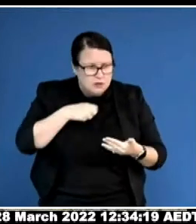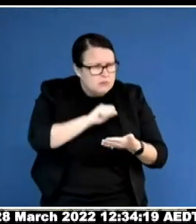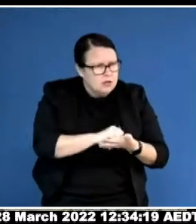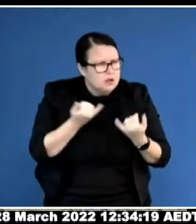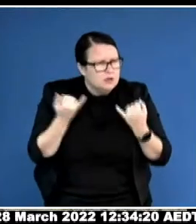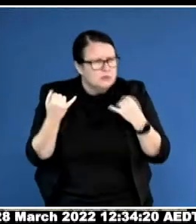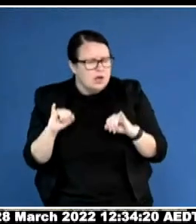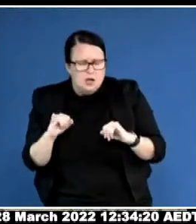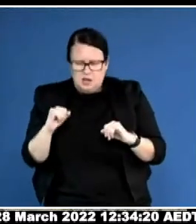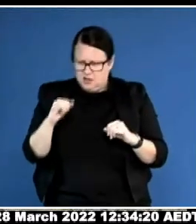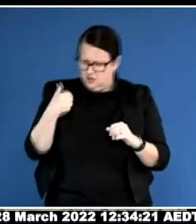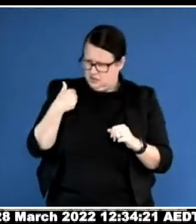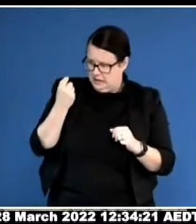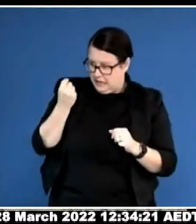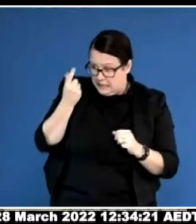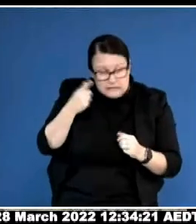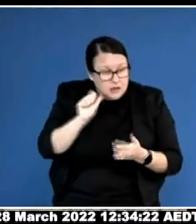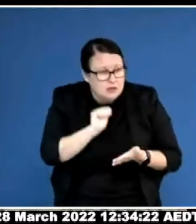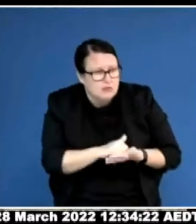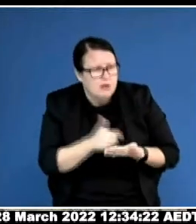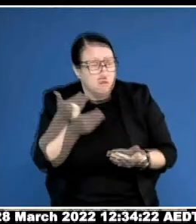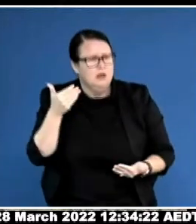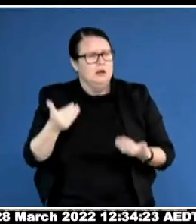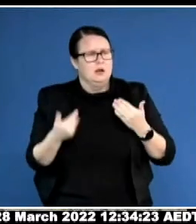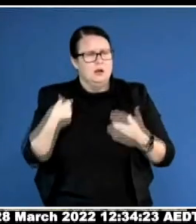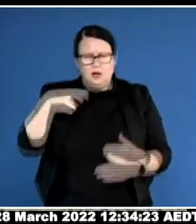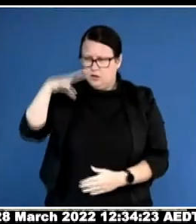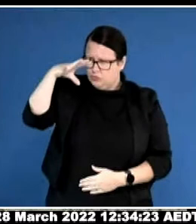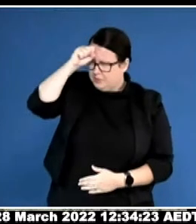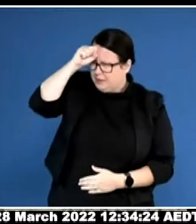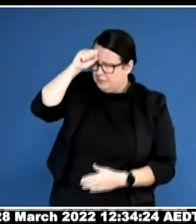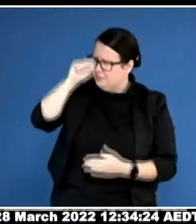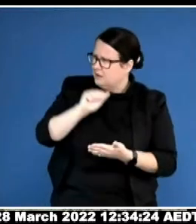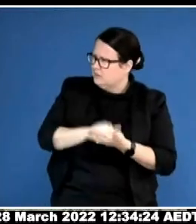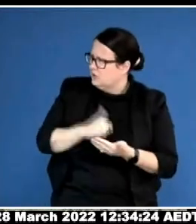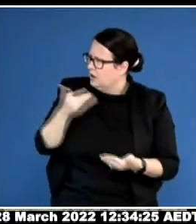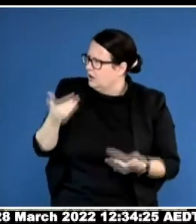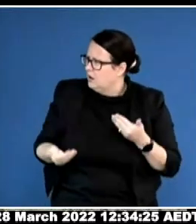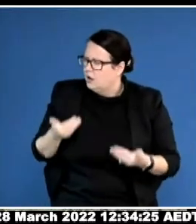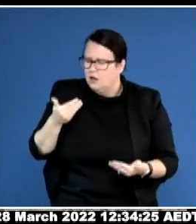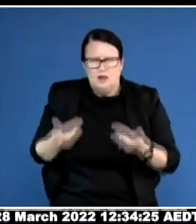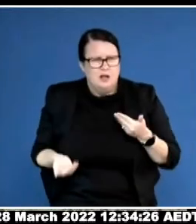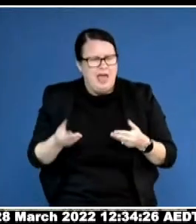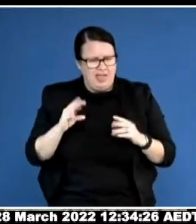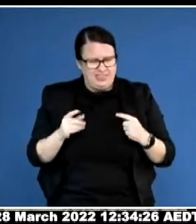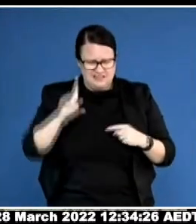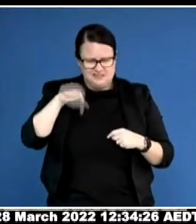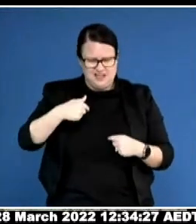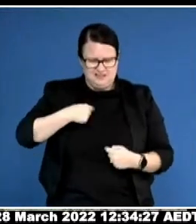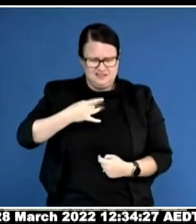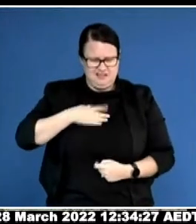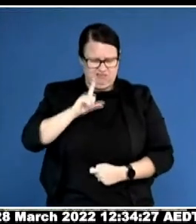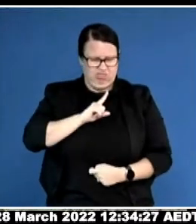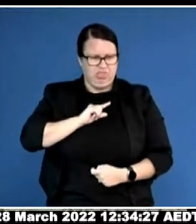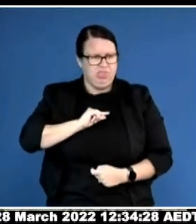watching, what you're listening to, or what you remember of the scenario, and you start to doubt yourself as a person. And then they